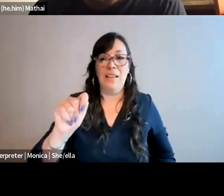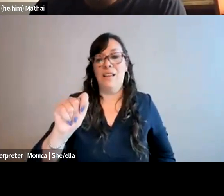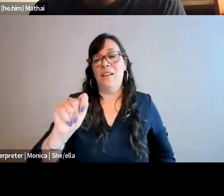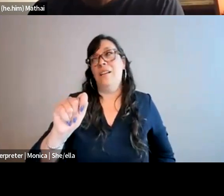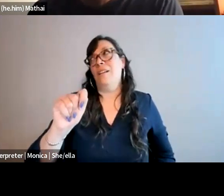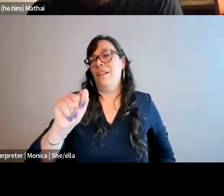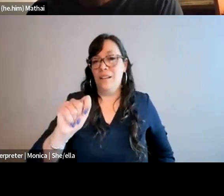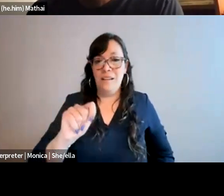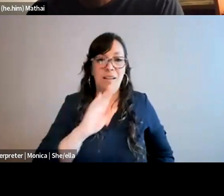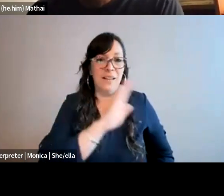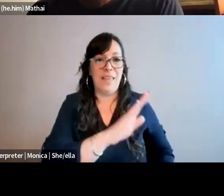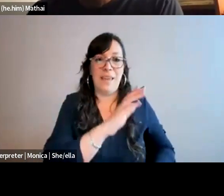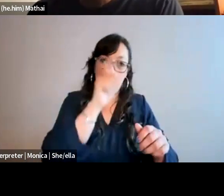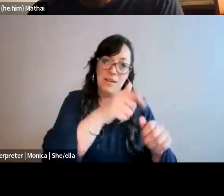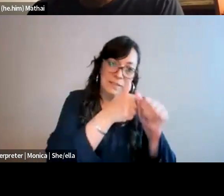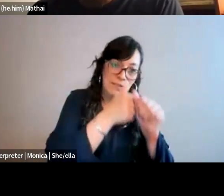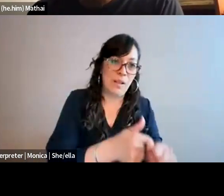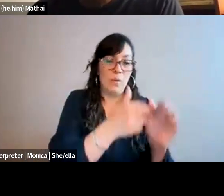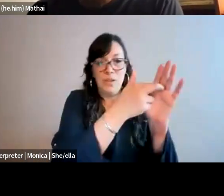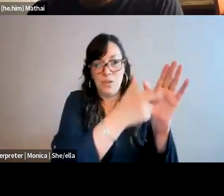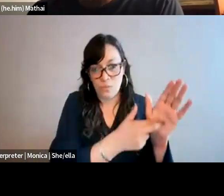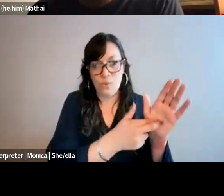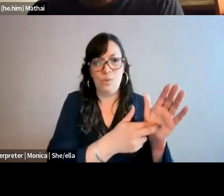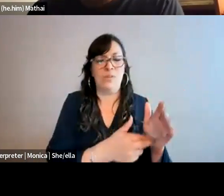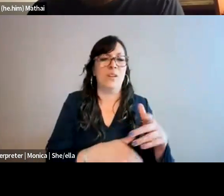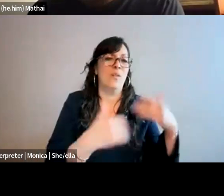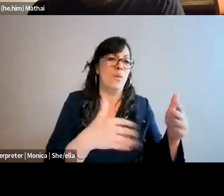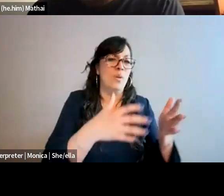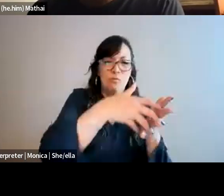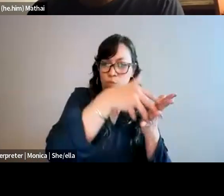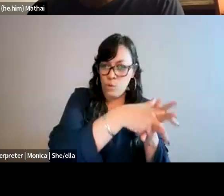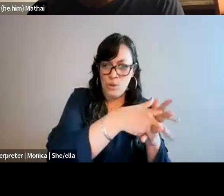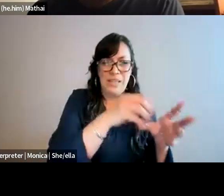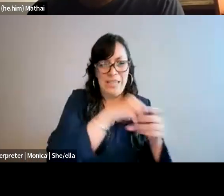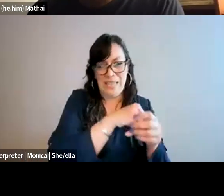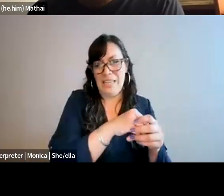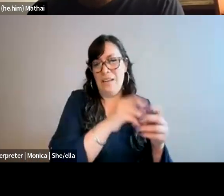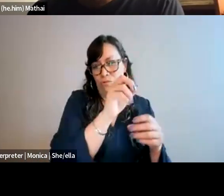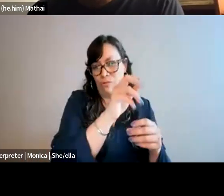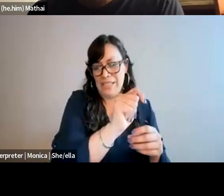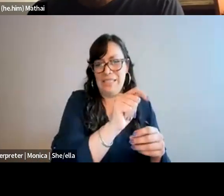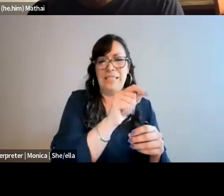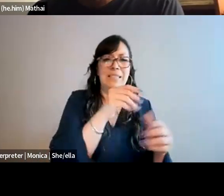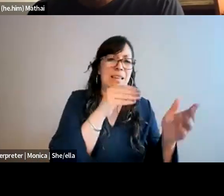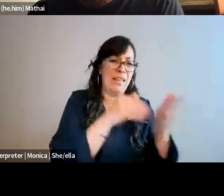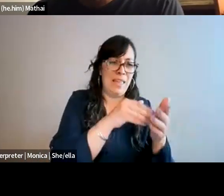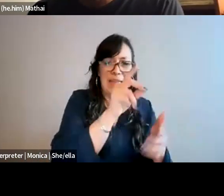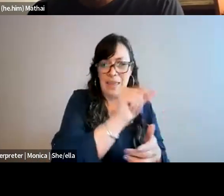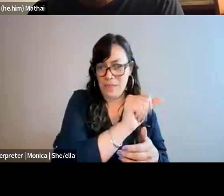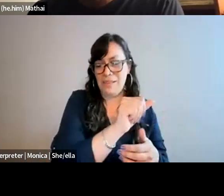these rules that are already deeply rooted and seated in a racist, ableist